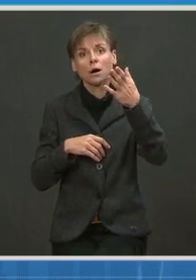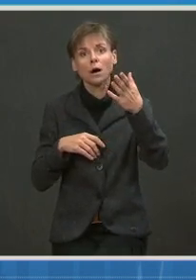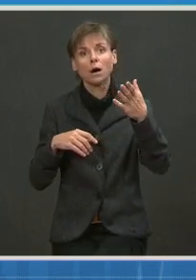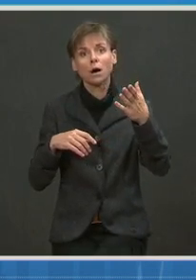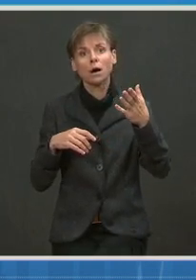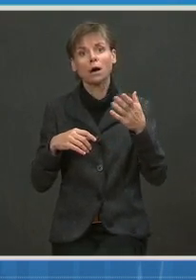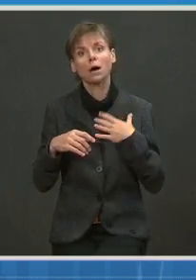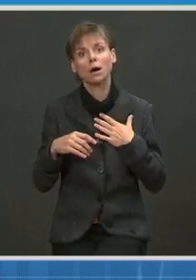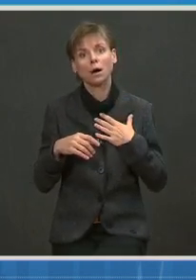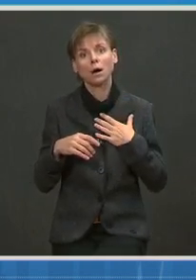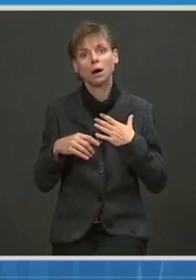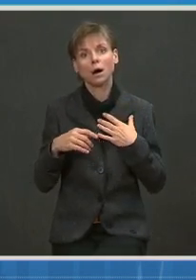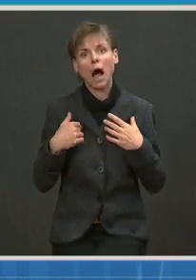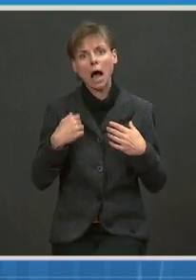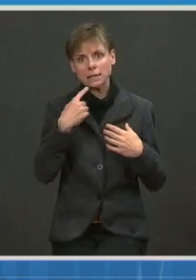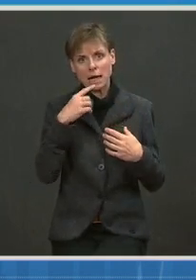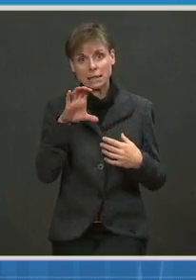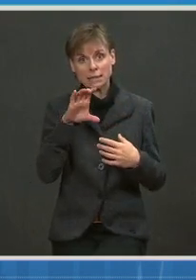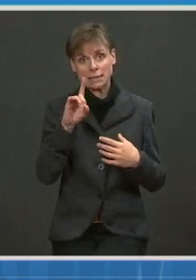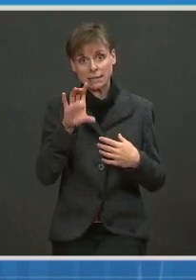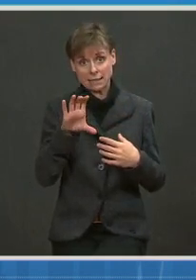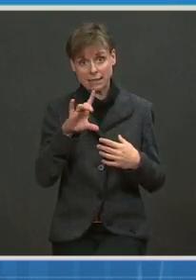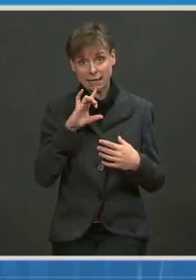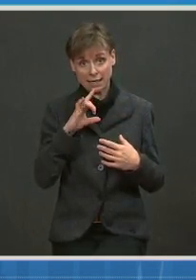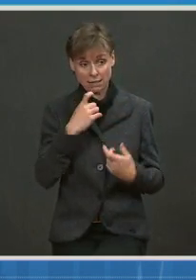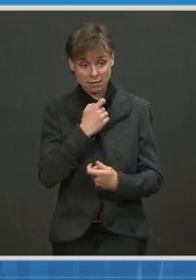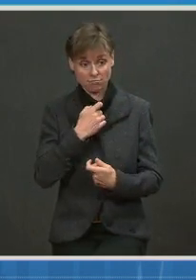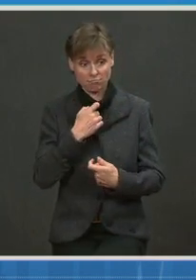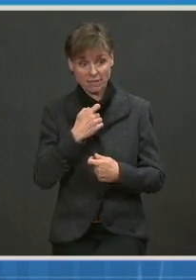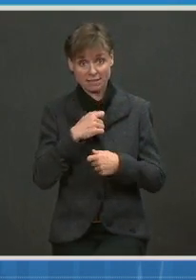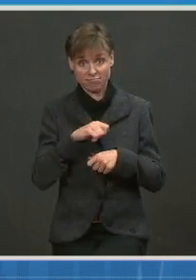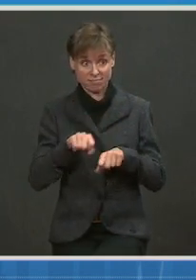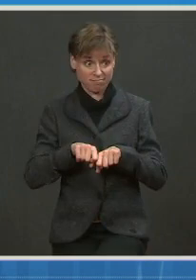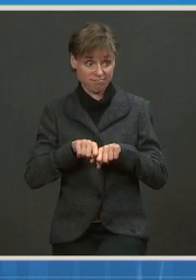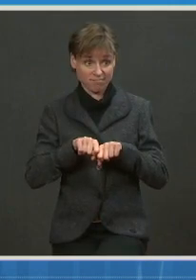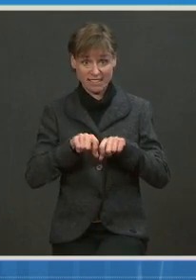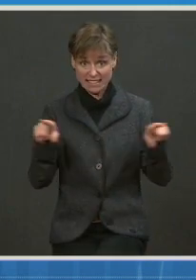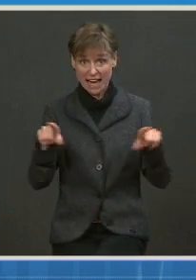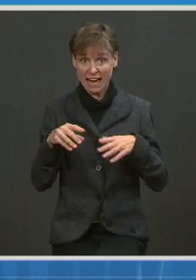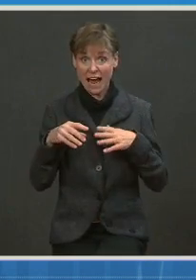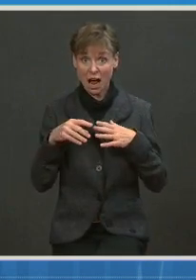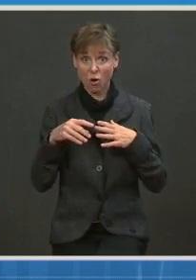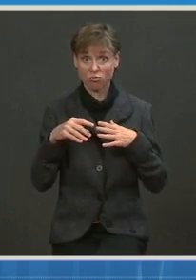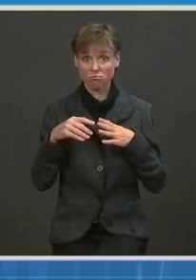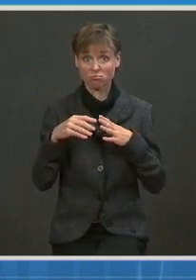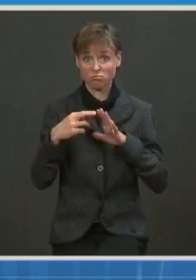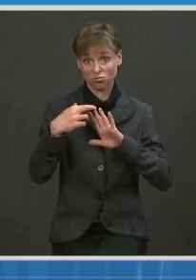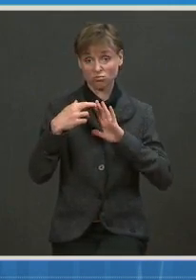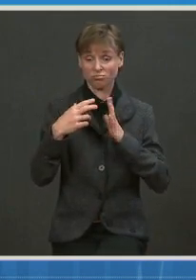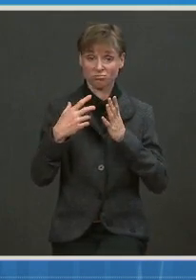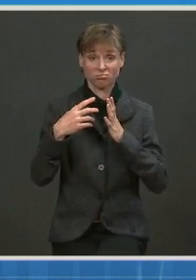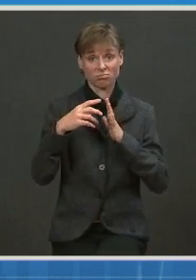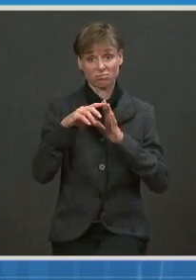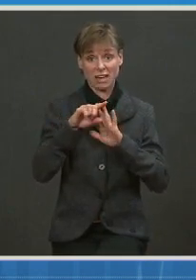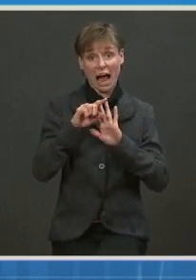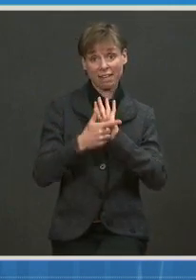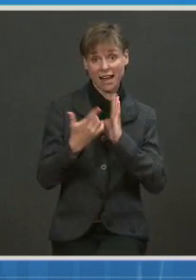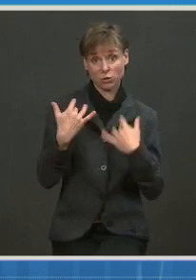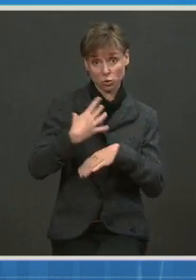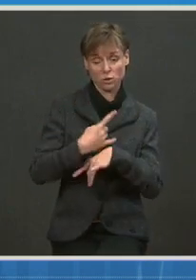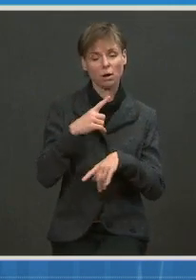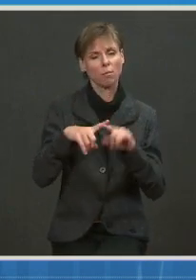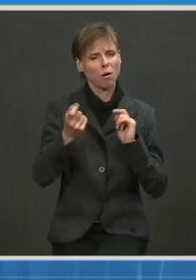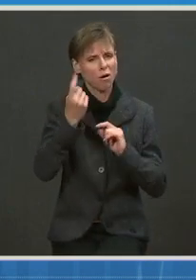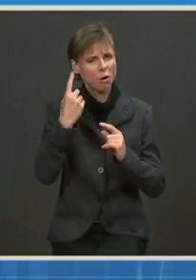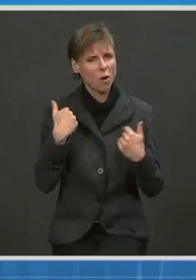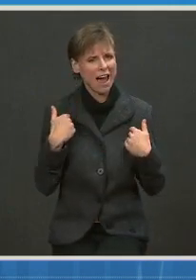that the CDC is putting out guidance today, but there's more work to do. We're putting these resources out to help